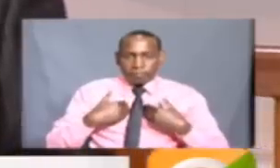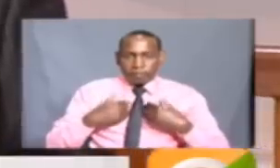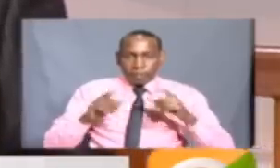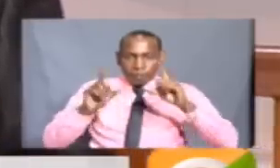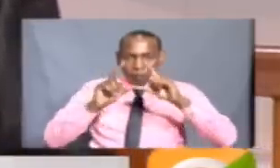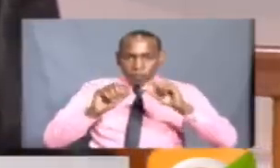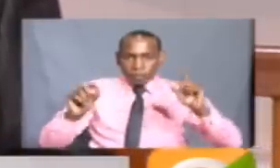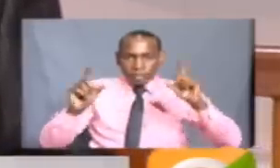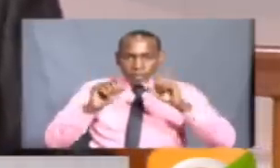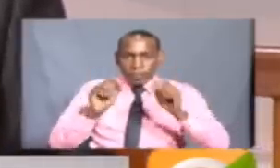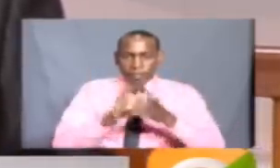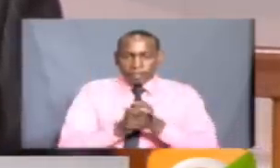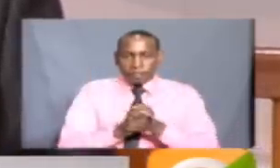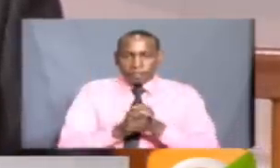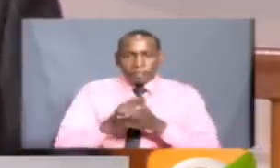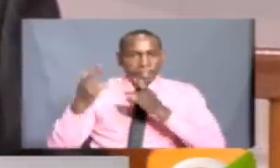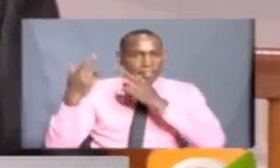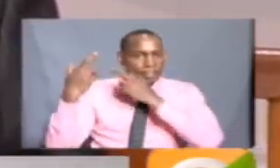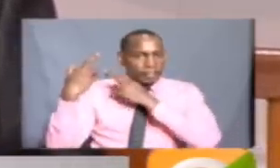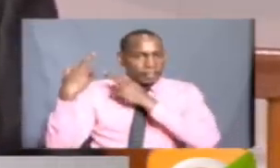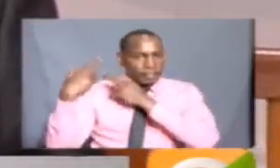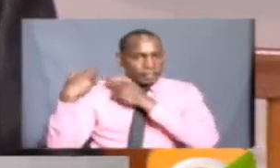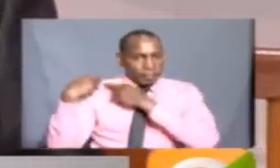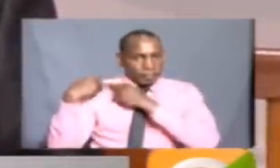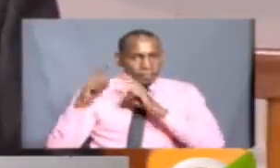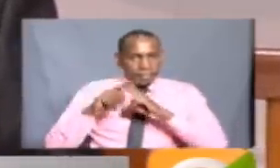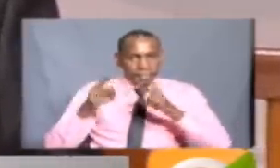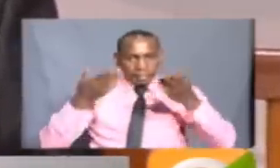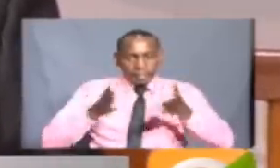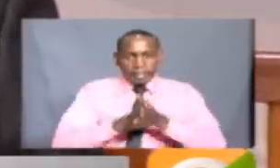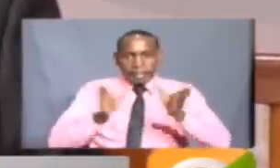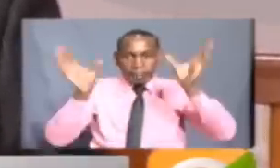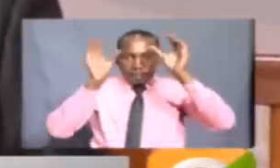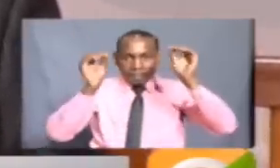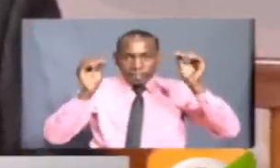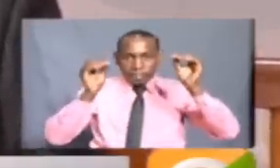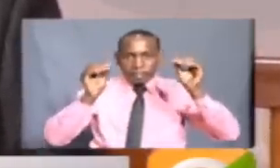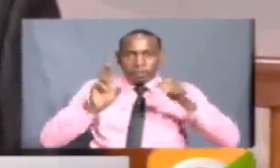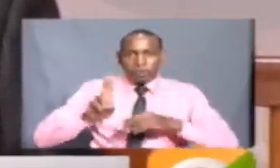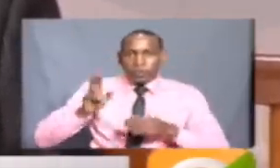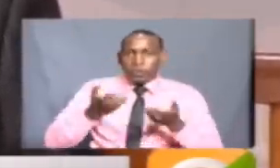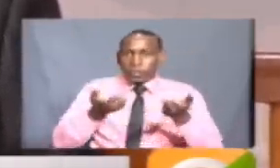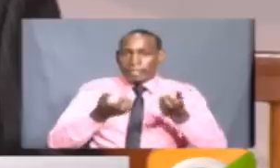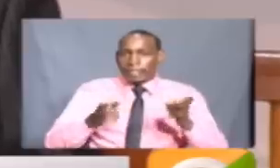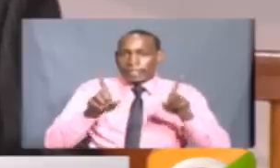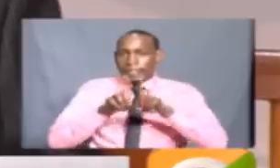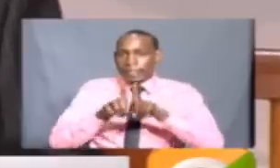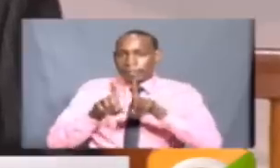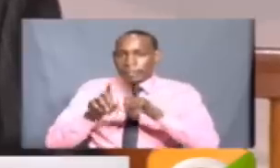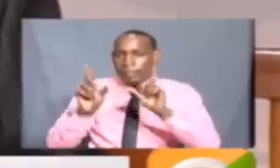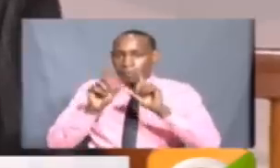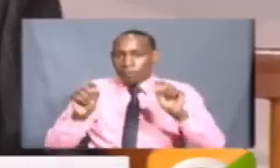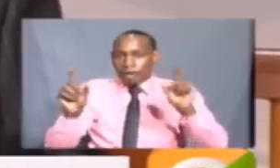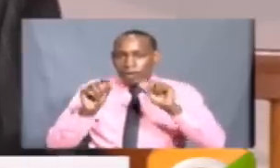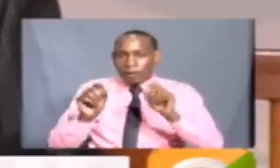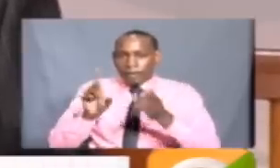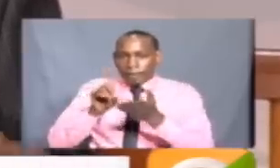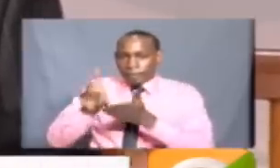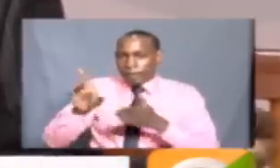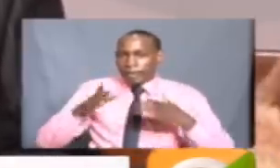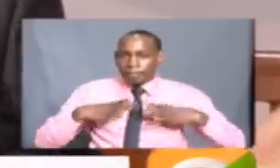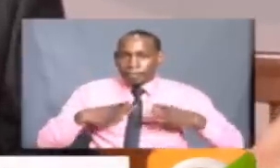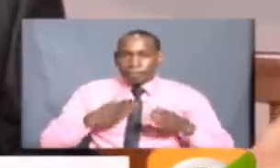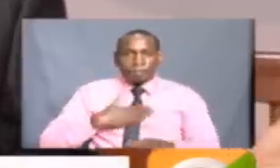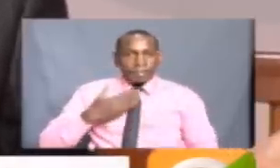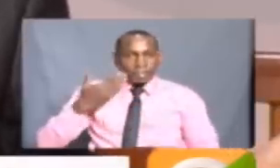"The buck stops here." That's right. President Kenyatta needs one like that. And he needs to fire these people. I don't